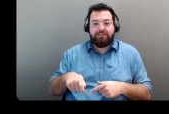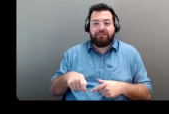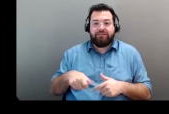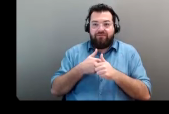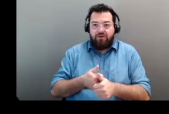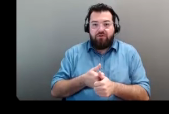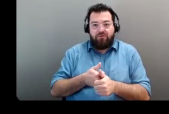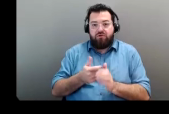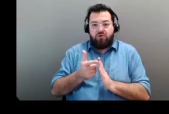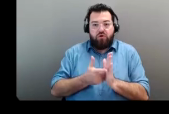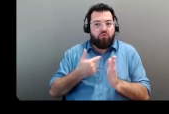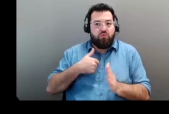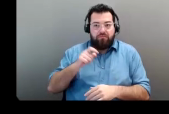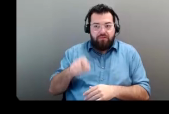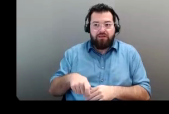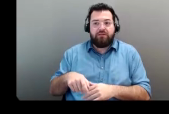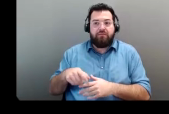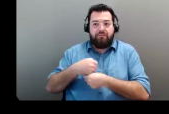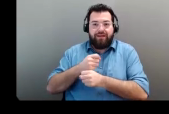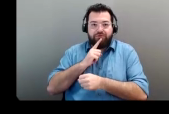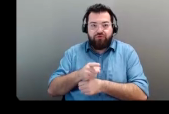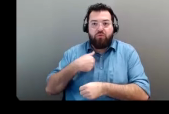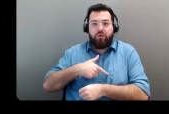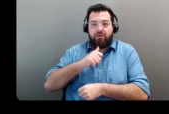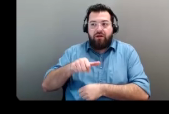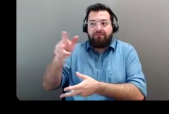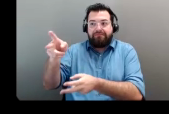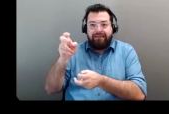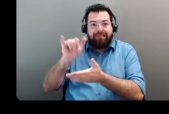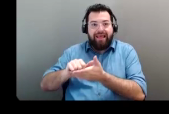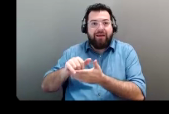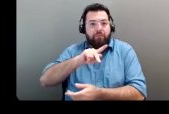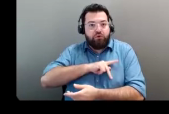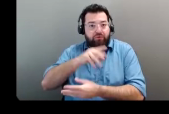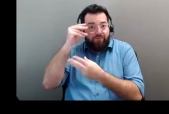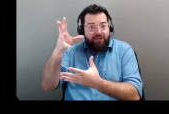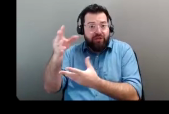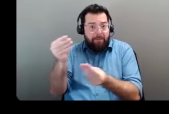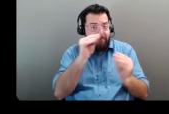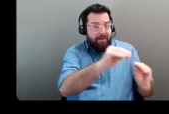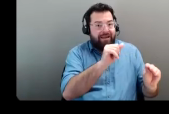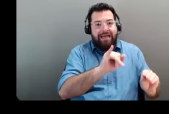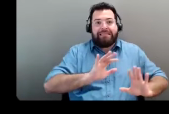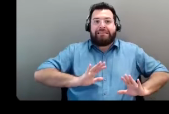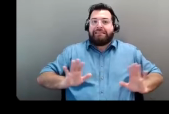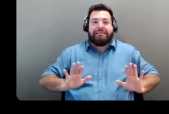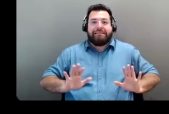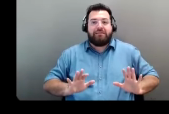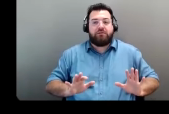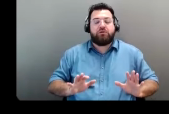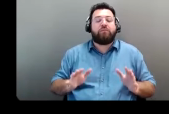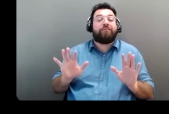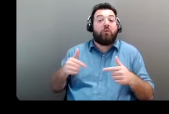be, to make sure we're not doing and sending over that content. Okay, so what I do is I take that